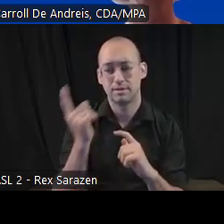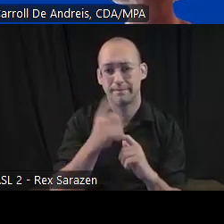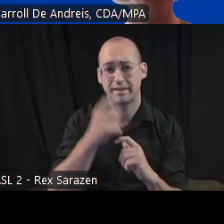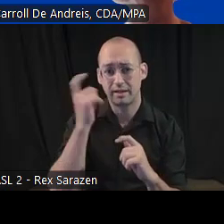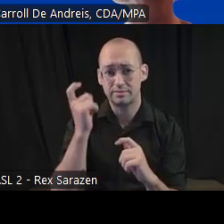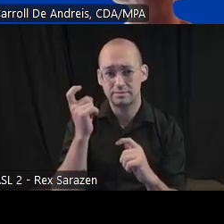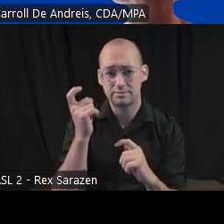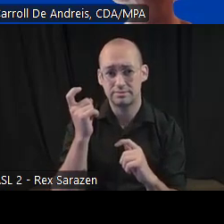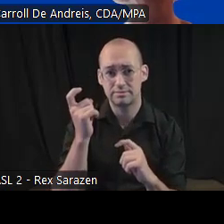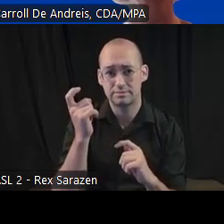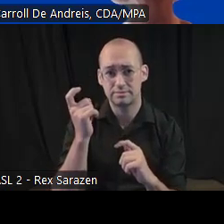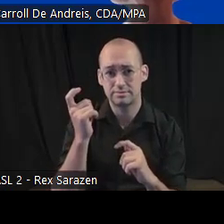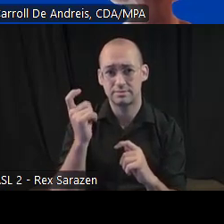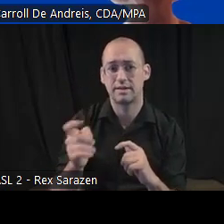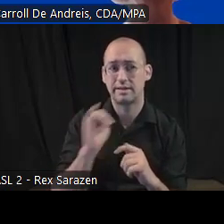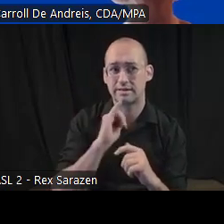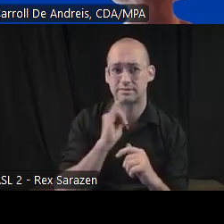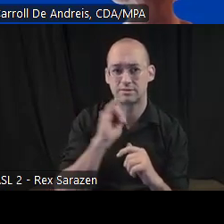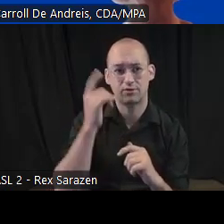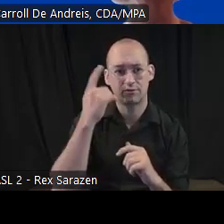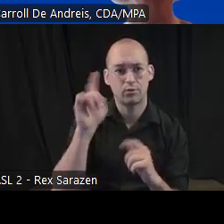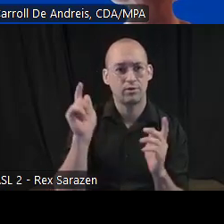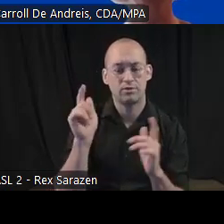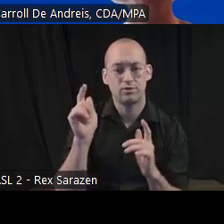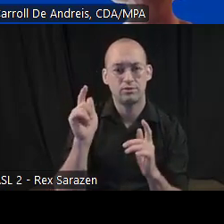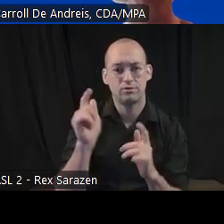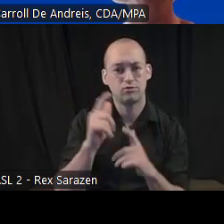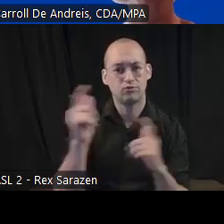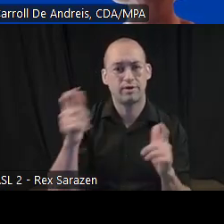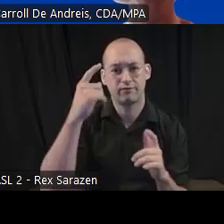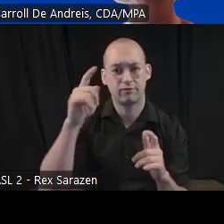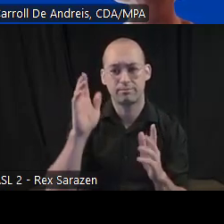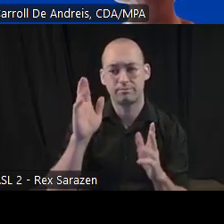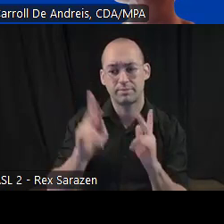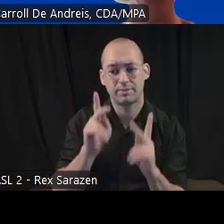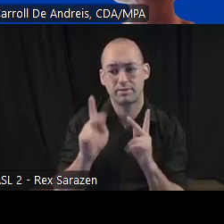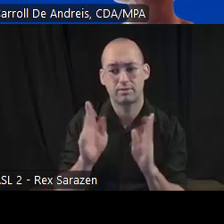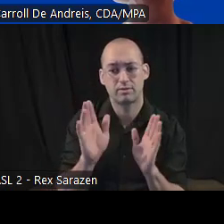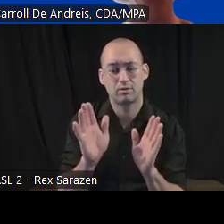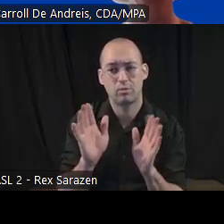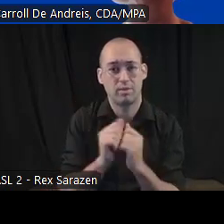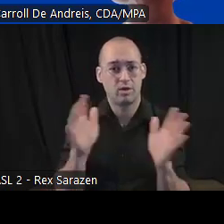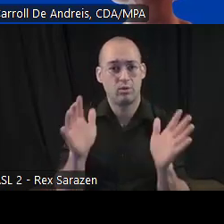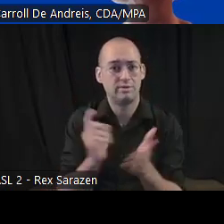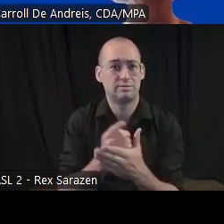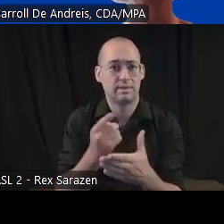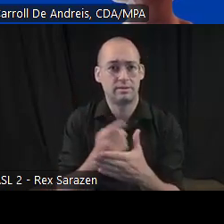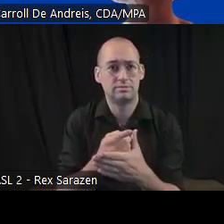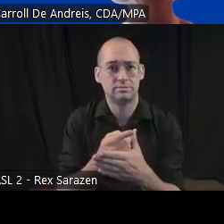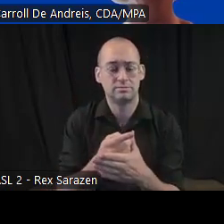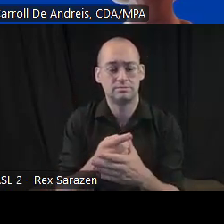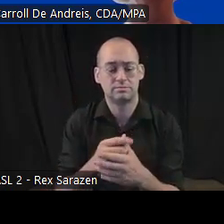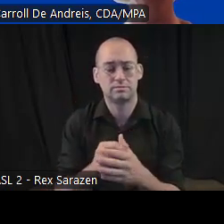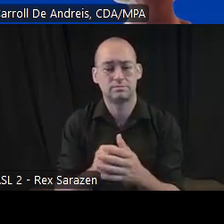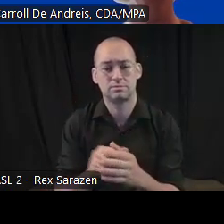because it's great for people without disabilities, without